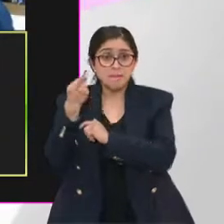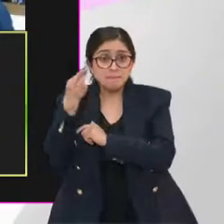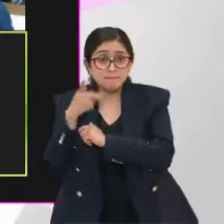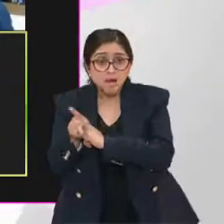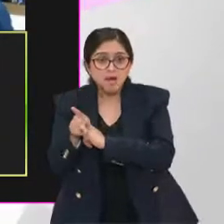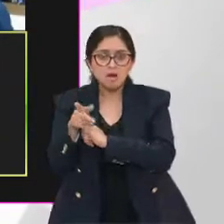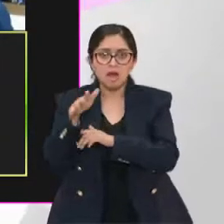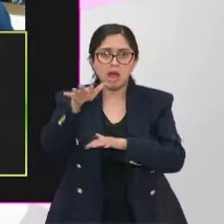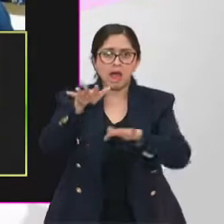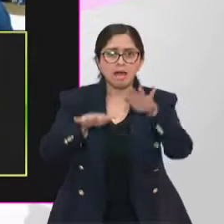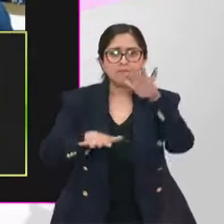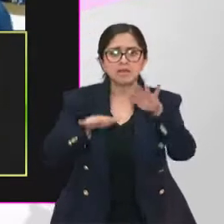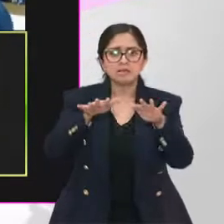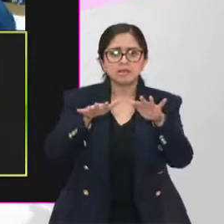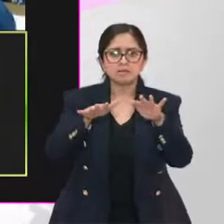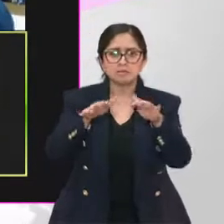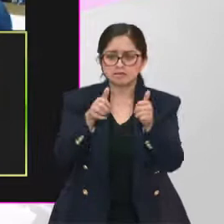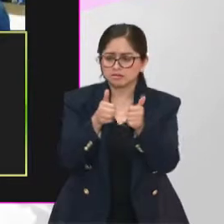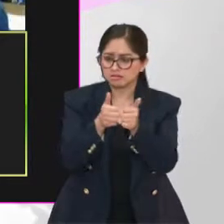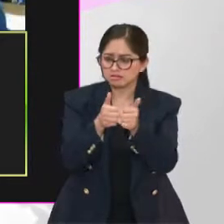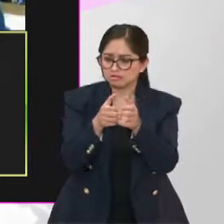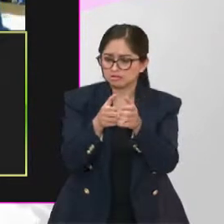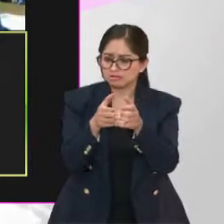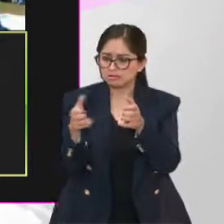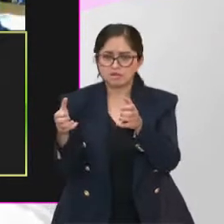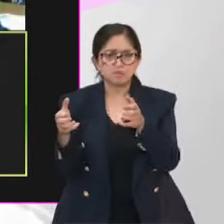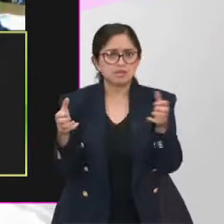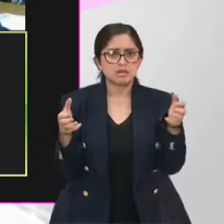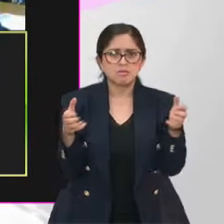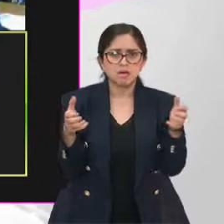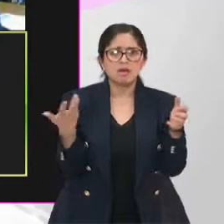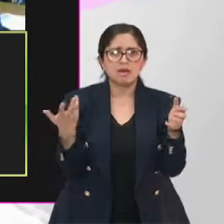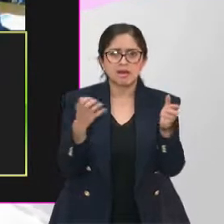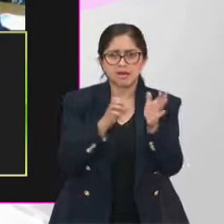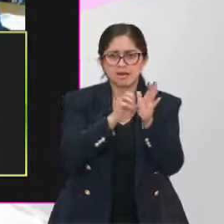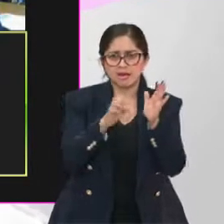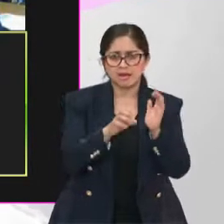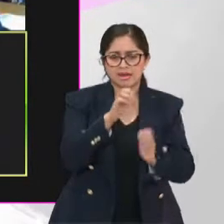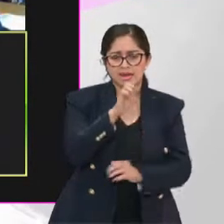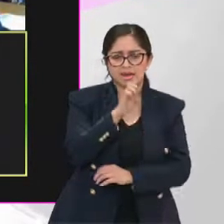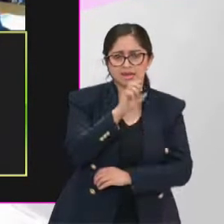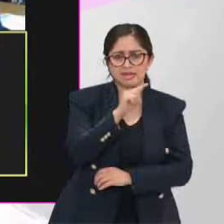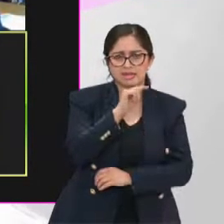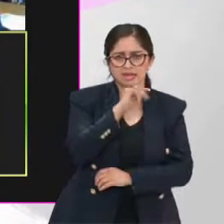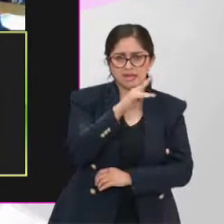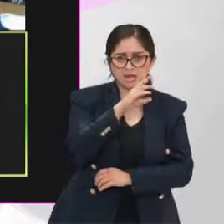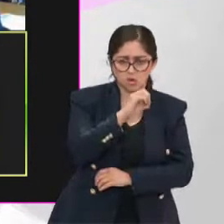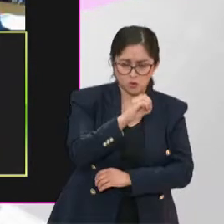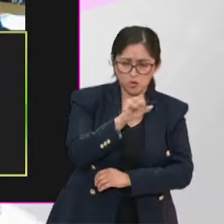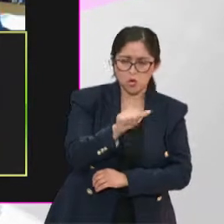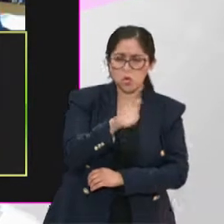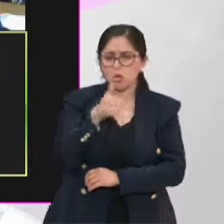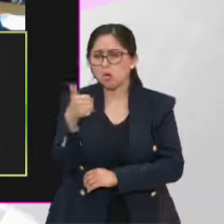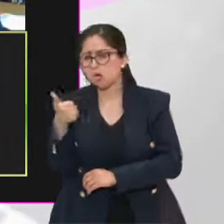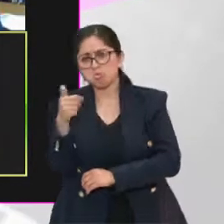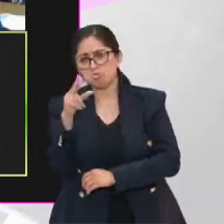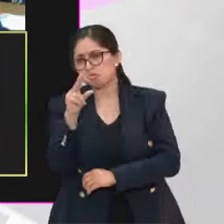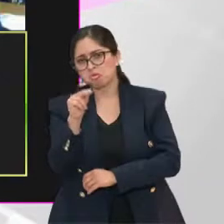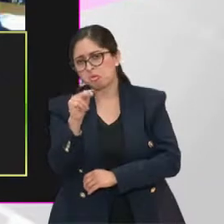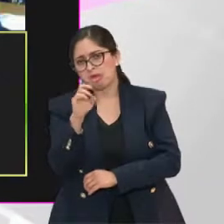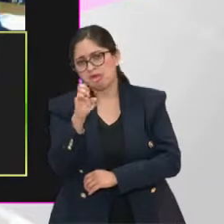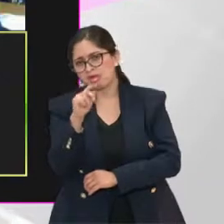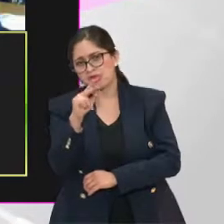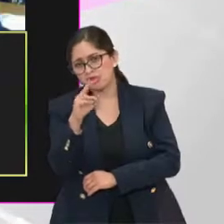in different arenas. And we lose, quote unquote, a little bit of this division between what